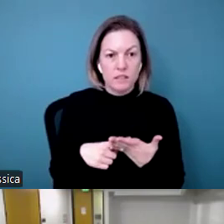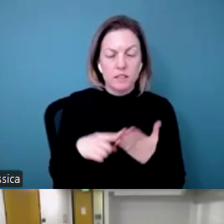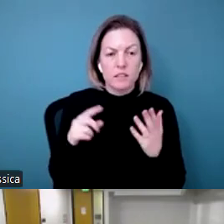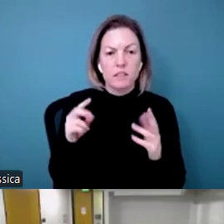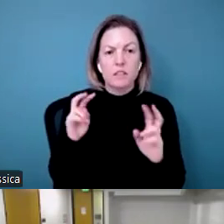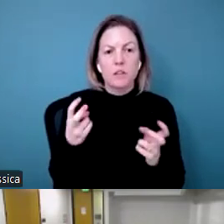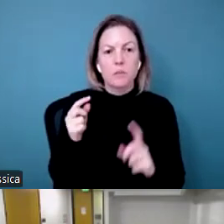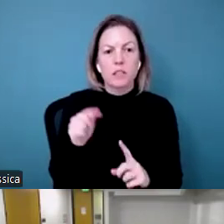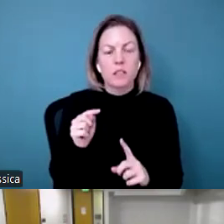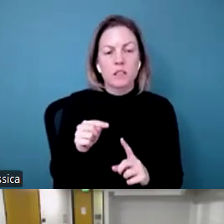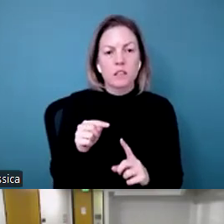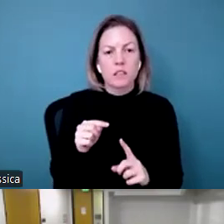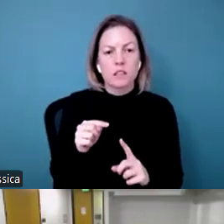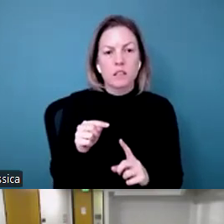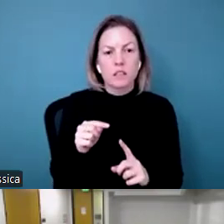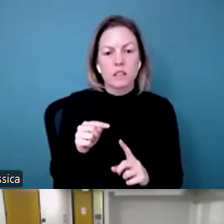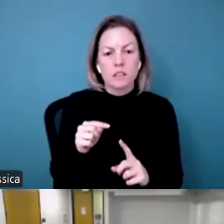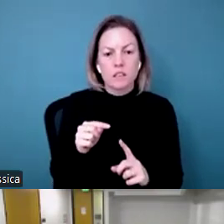of fraud.